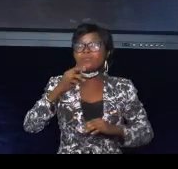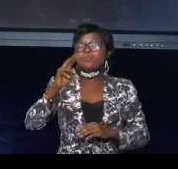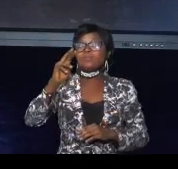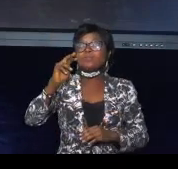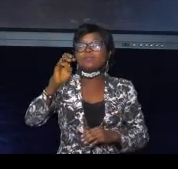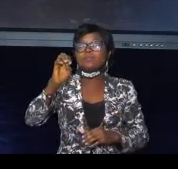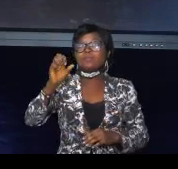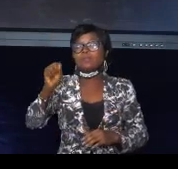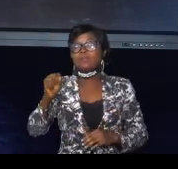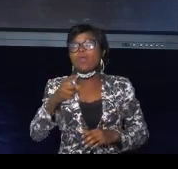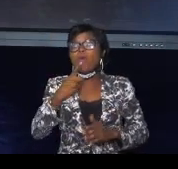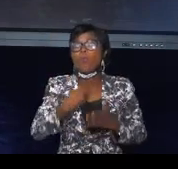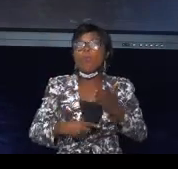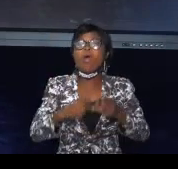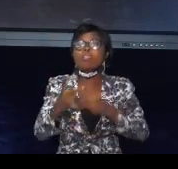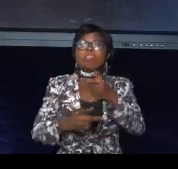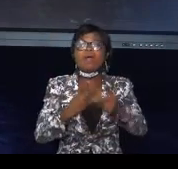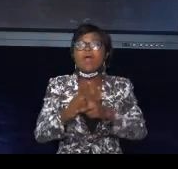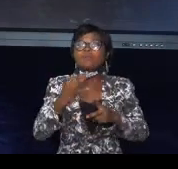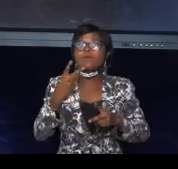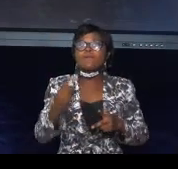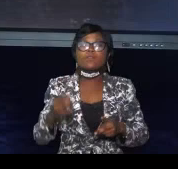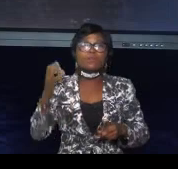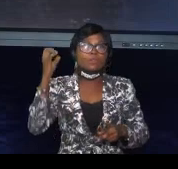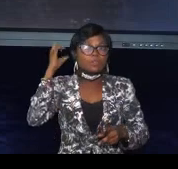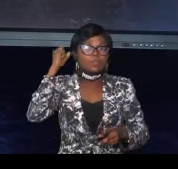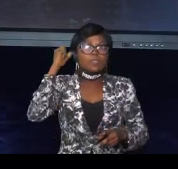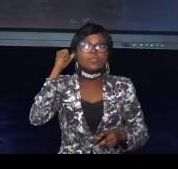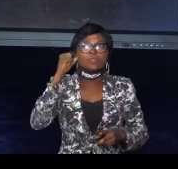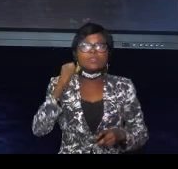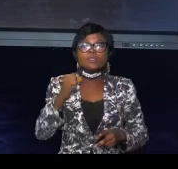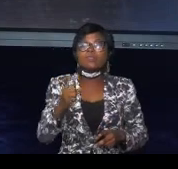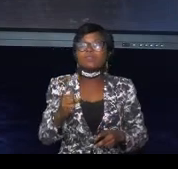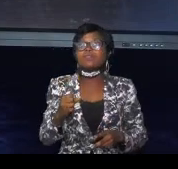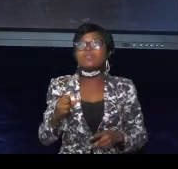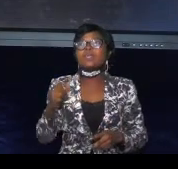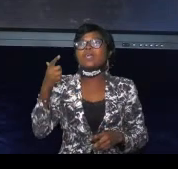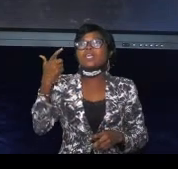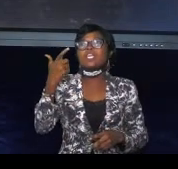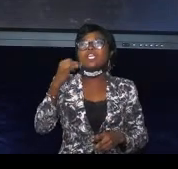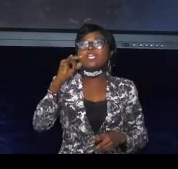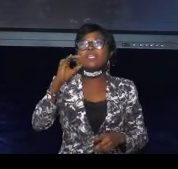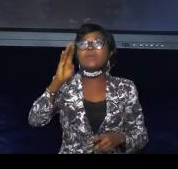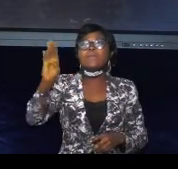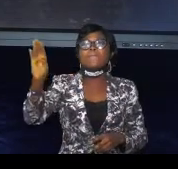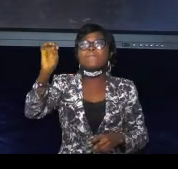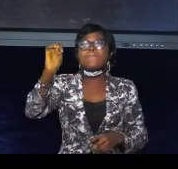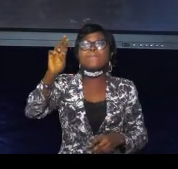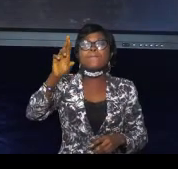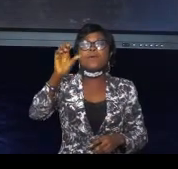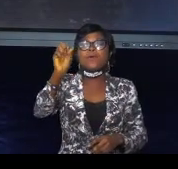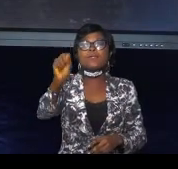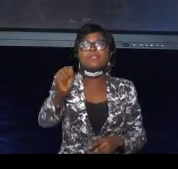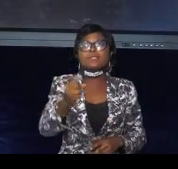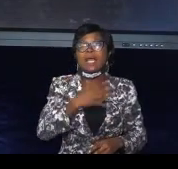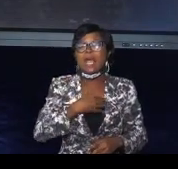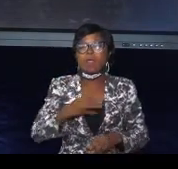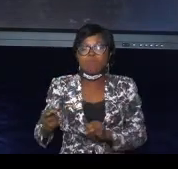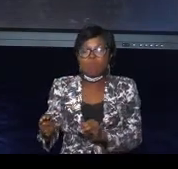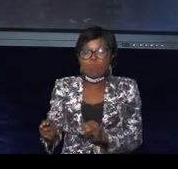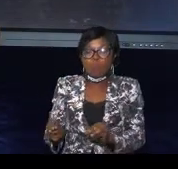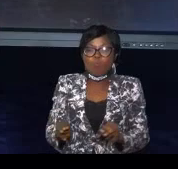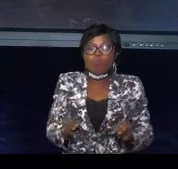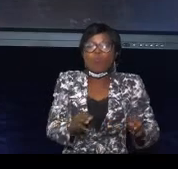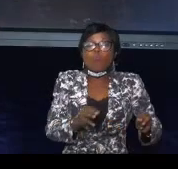nest. And what kind of sound does it make? It gibbers. Yes, it gibbers. And the